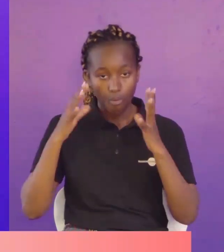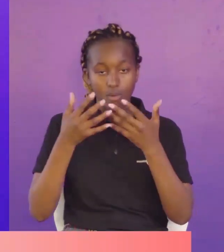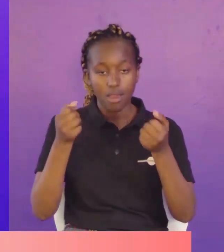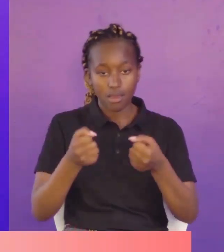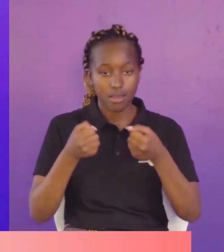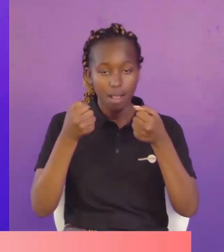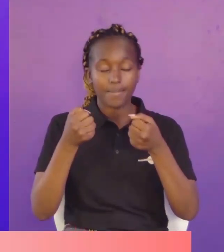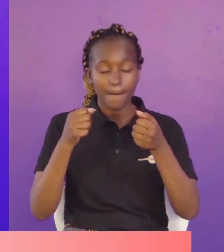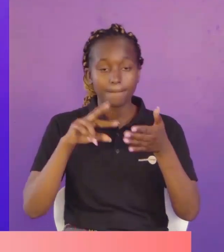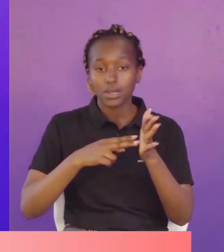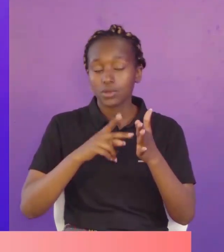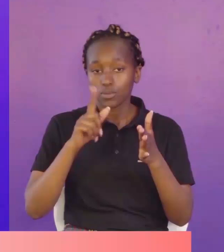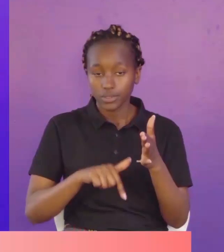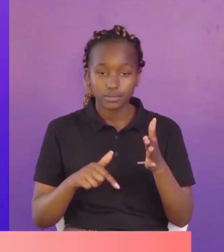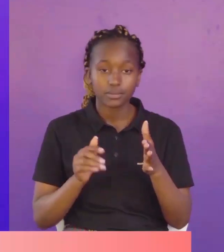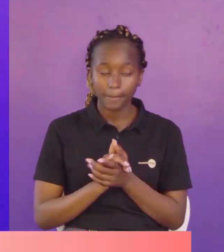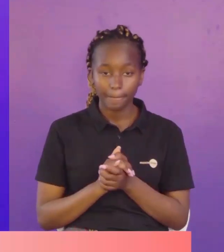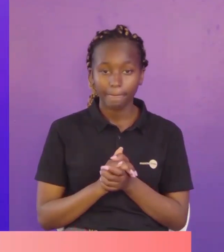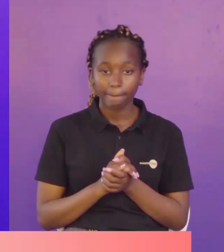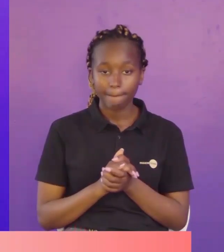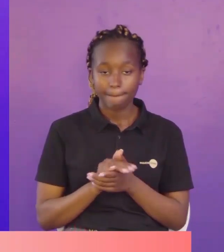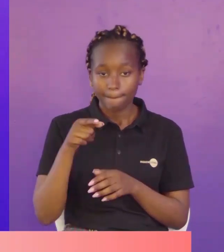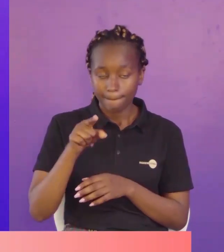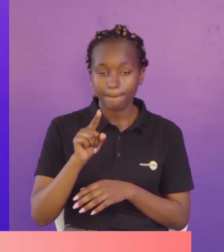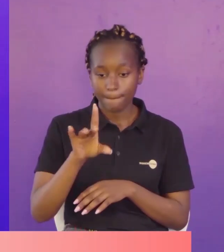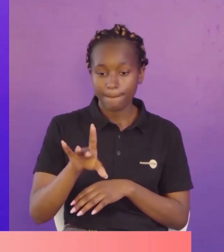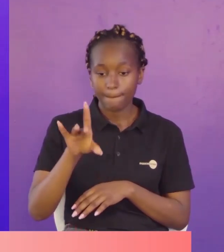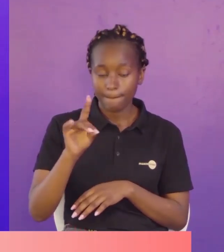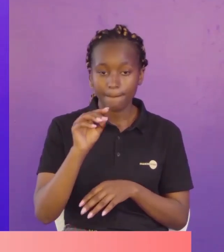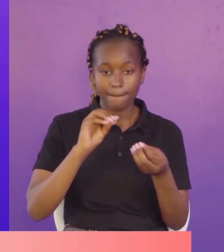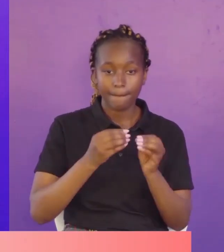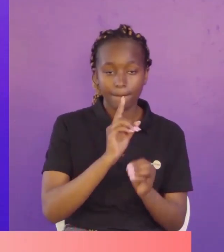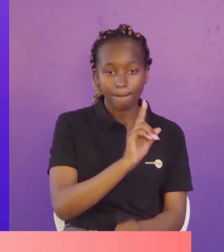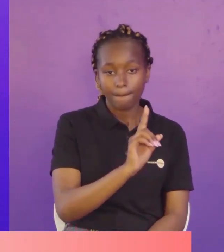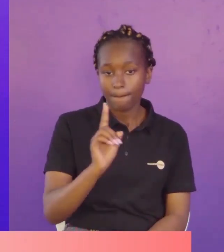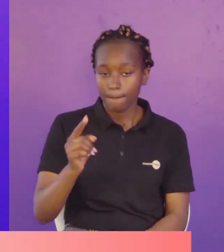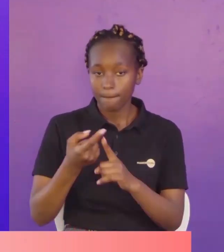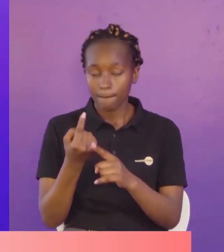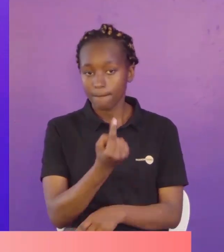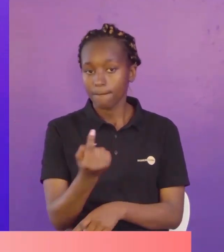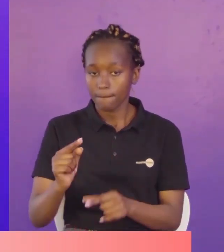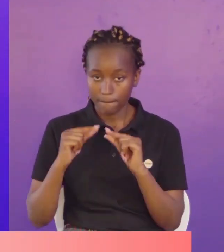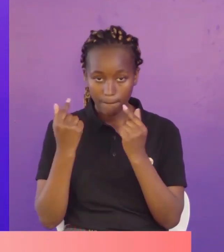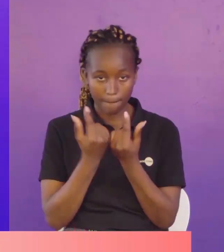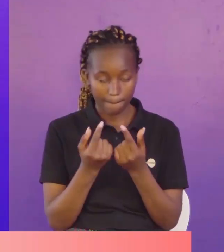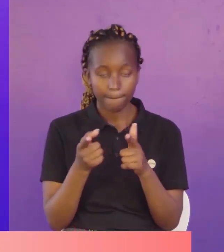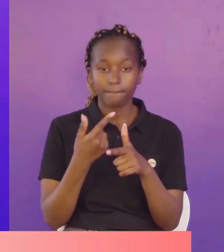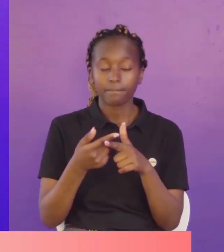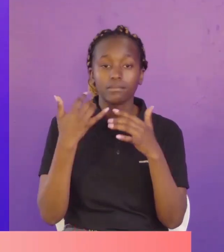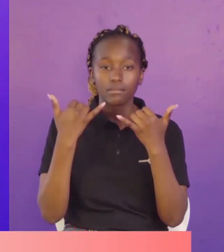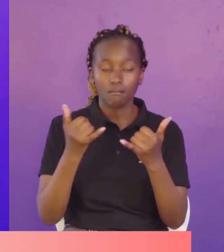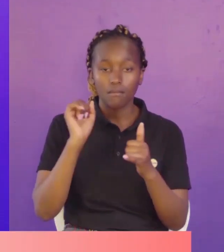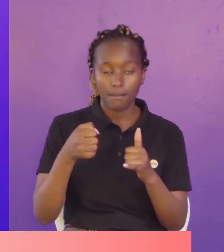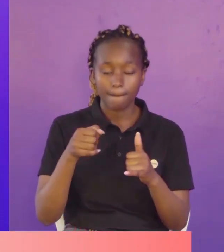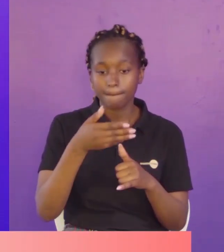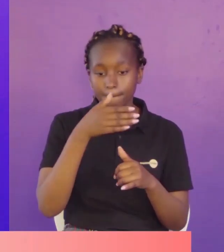Yeah. So I think they will take number 1 from each group. Yeah. And then the best